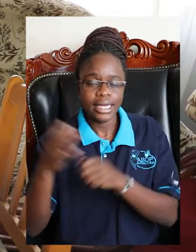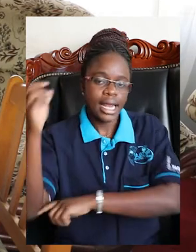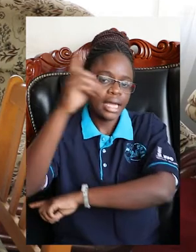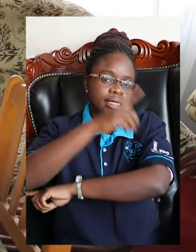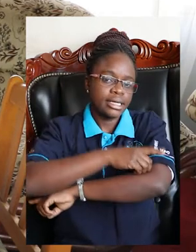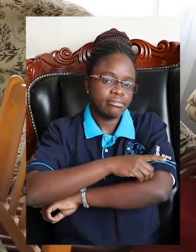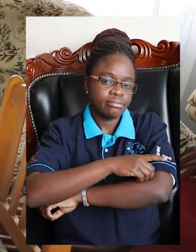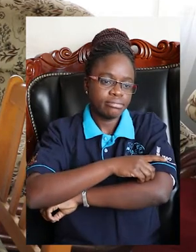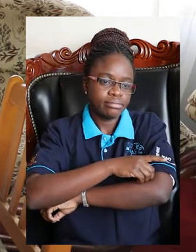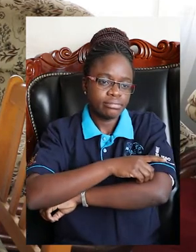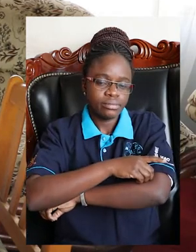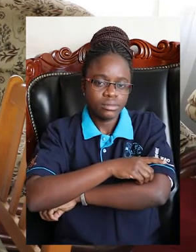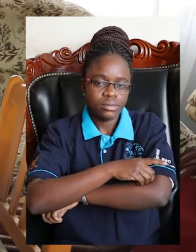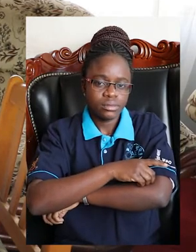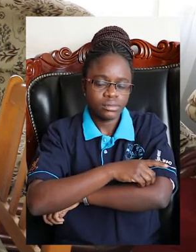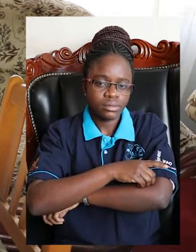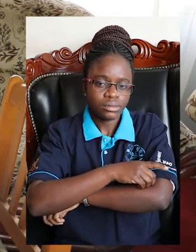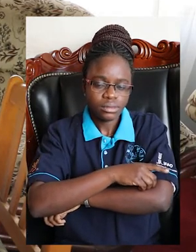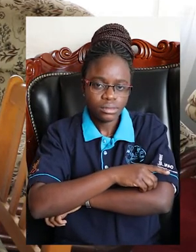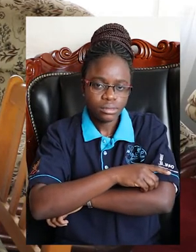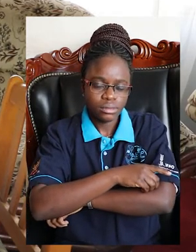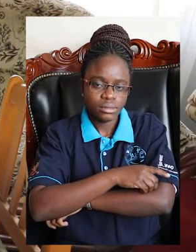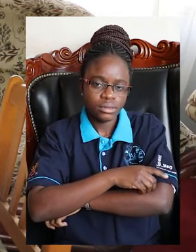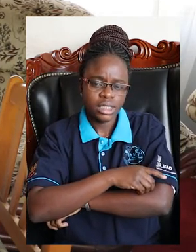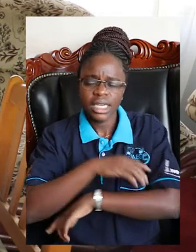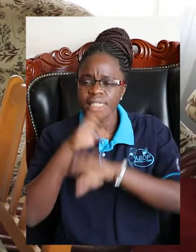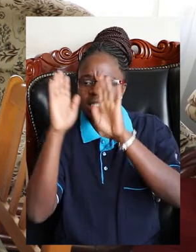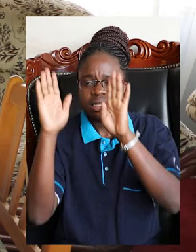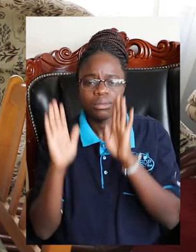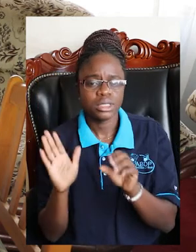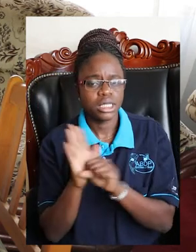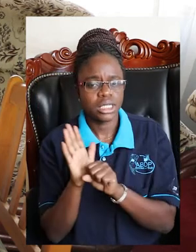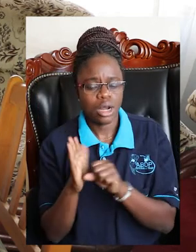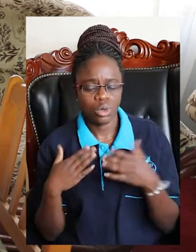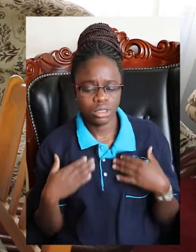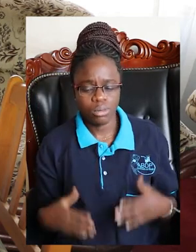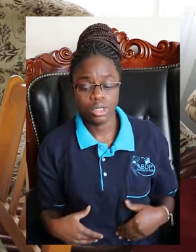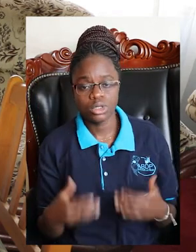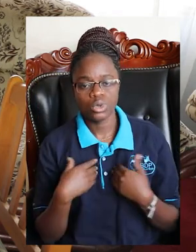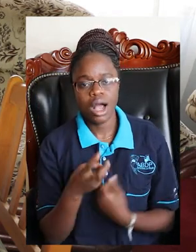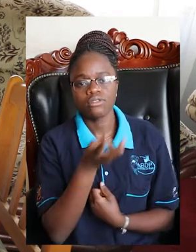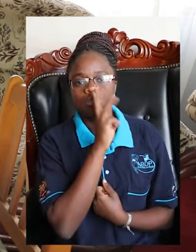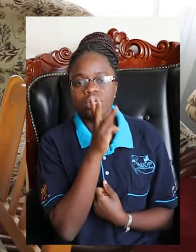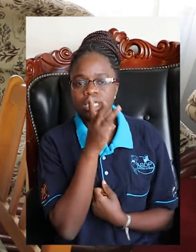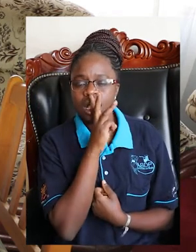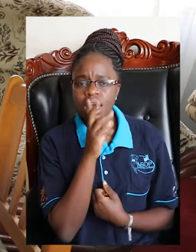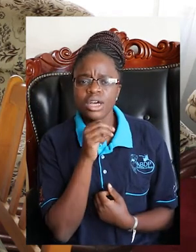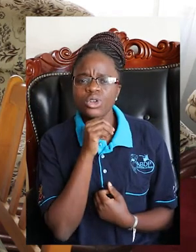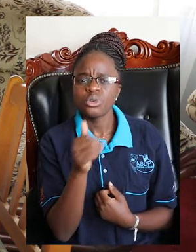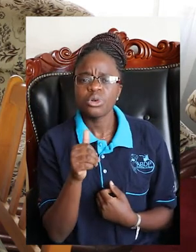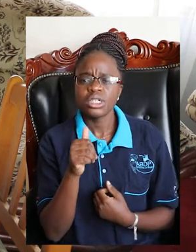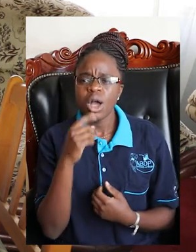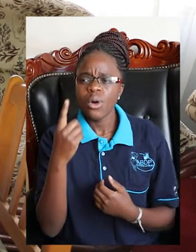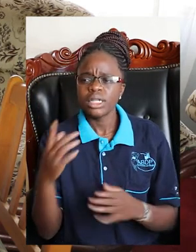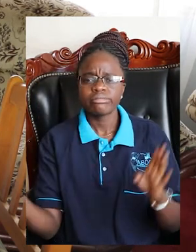them at a go. Spread your water. It's very important because it's a lubricator in the body, and it helps the body in every function. So you